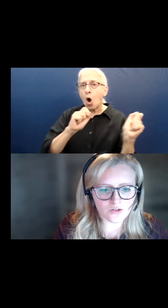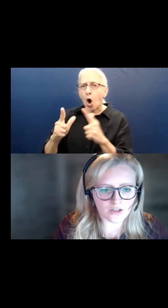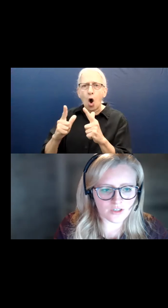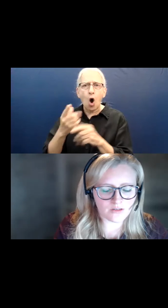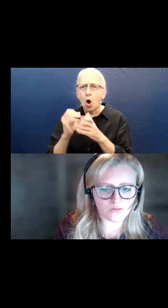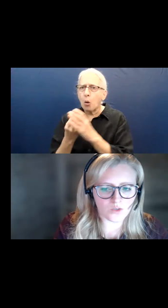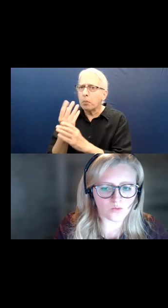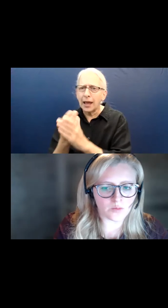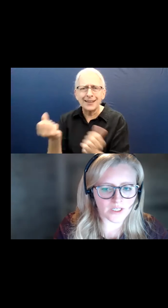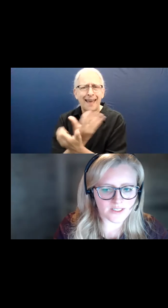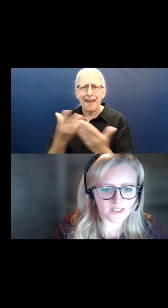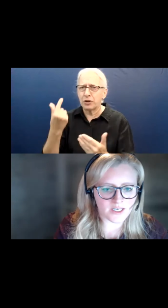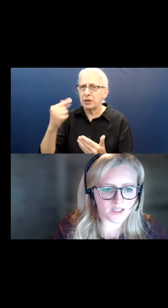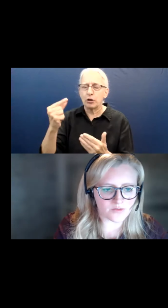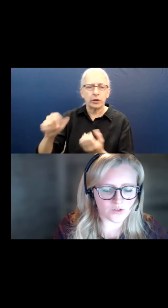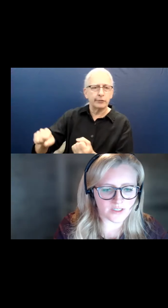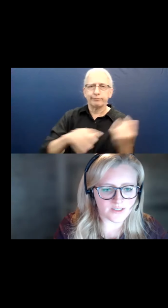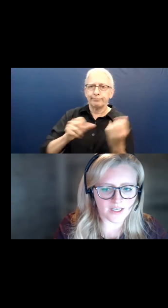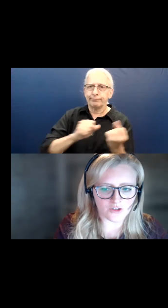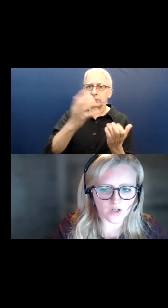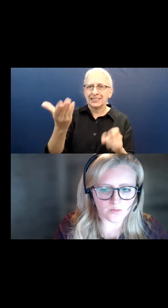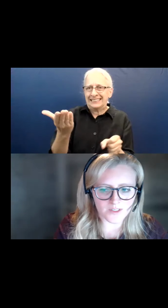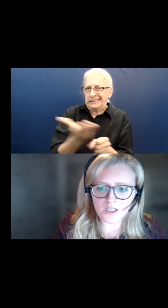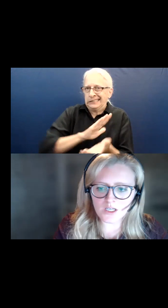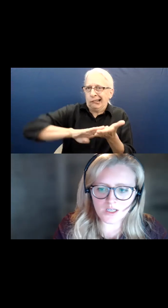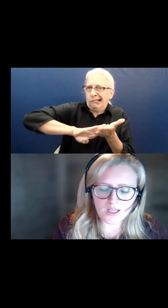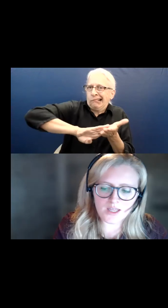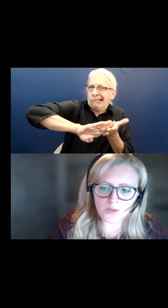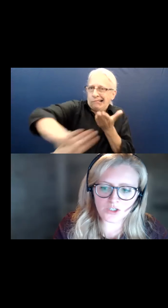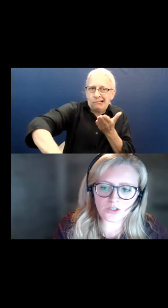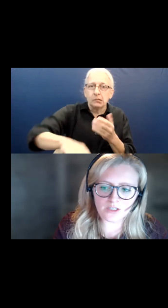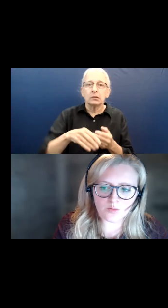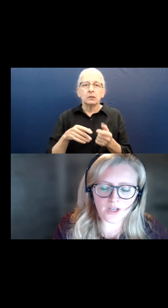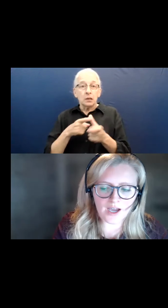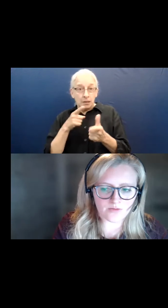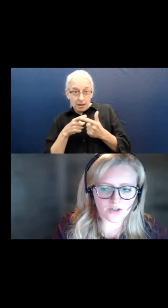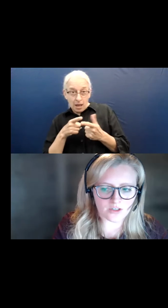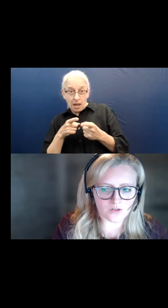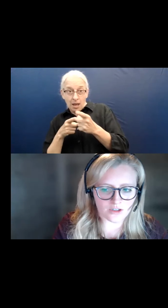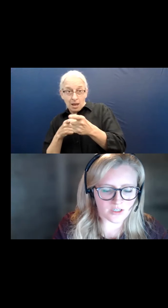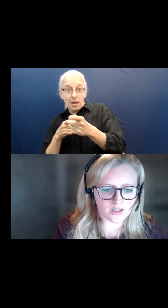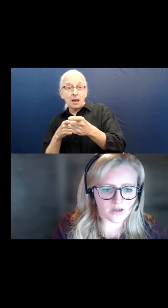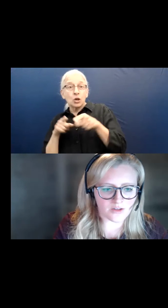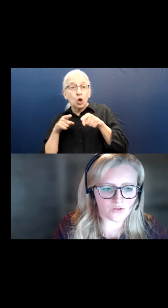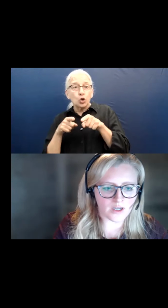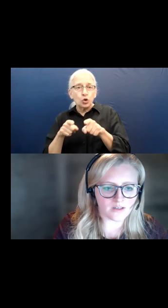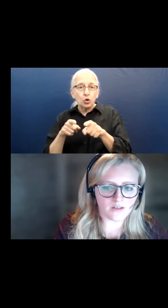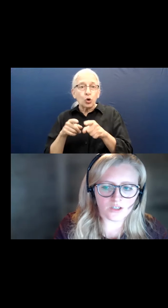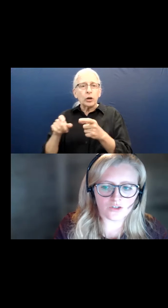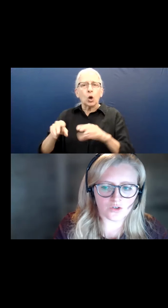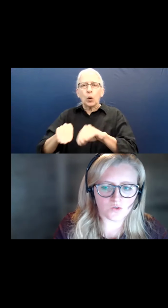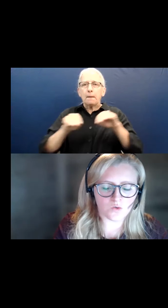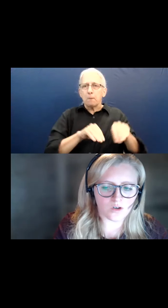After construction, we replanted native trees and shrubs. The picture labeled after construction on the